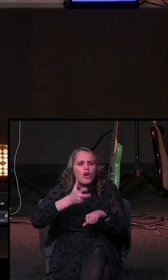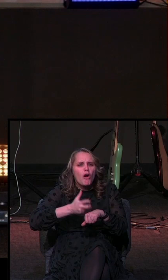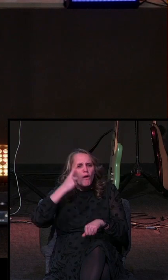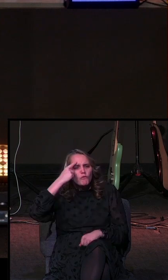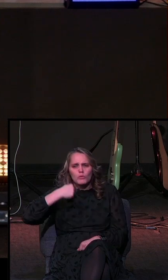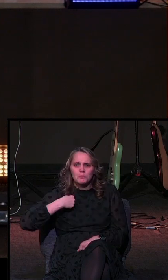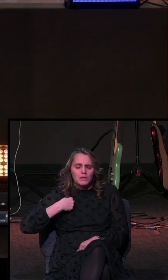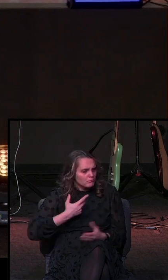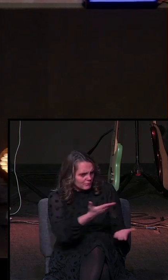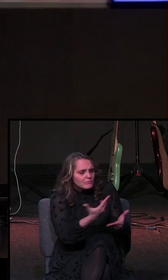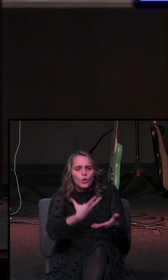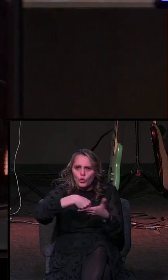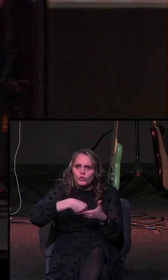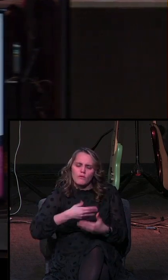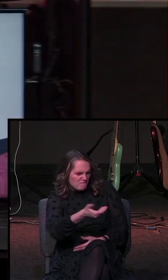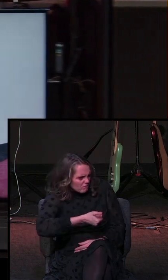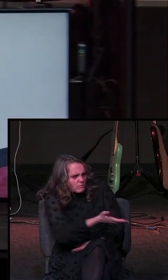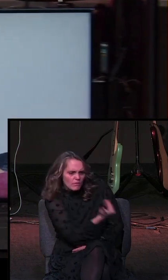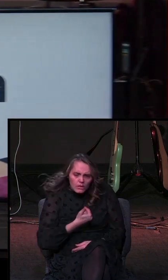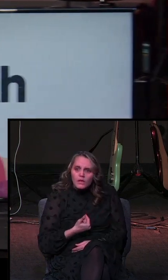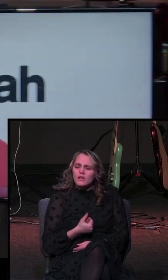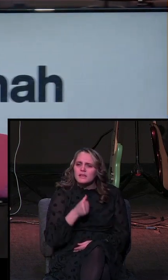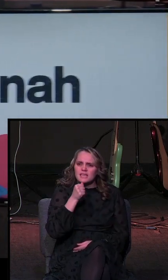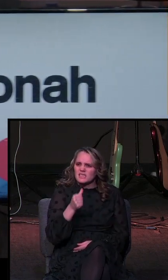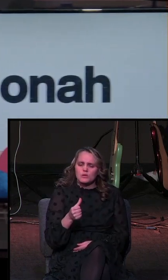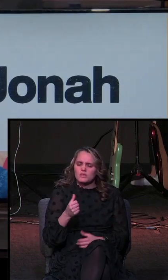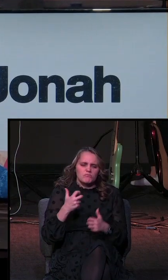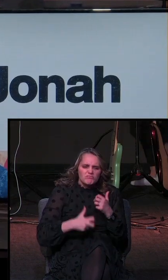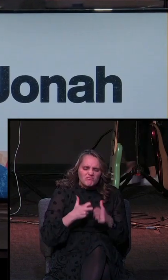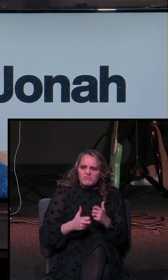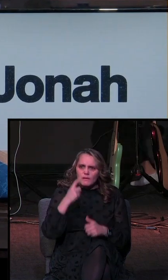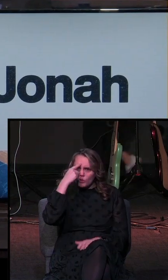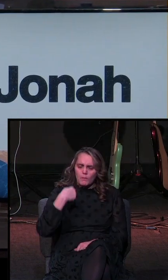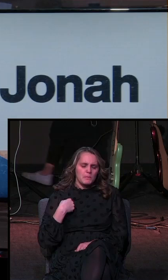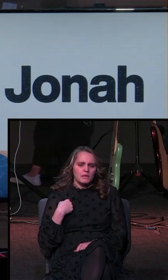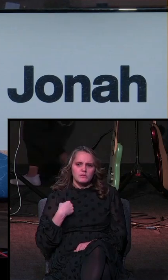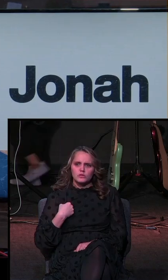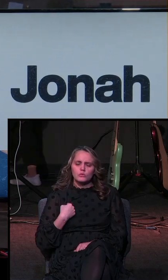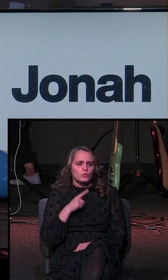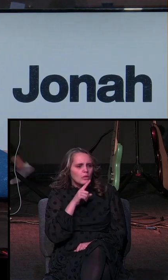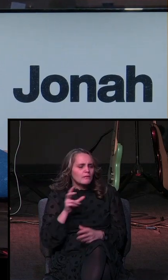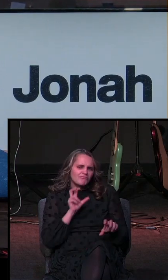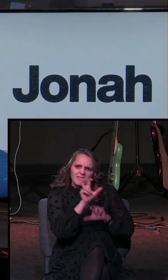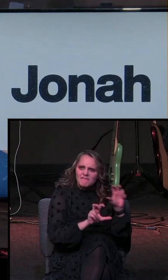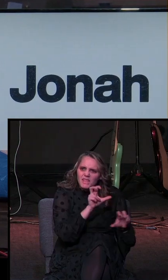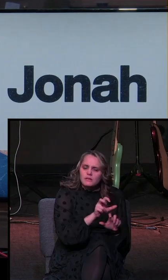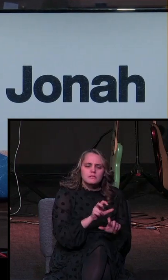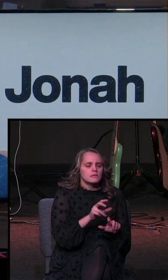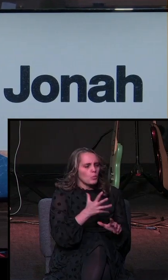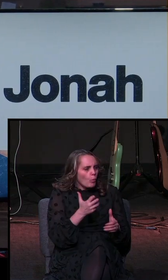not difficult to invite him to come with us for 4th of July. It was not difficult to invest in him, to connect with him, to spend time with him. That all just became suddenly